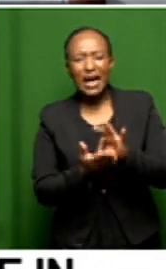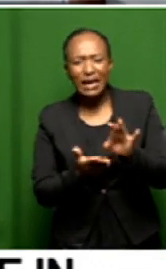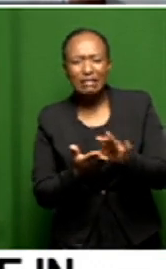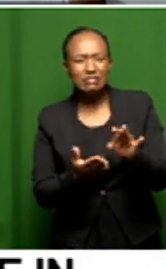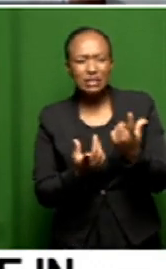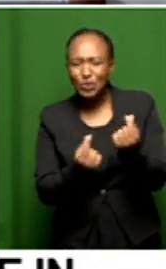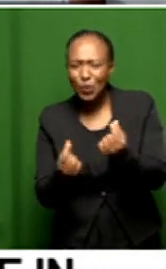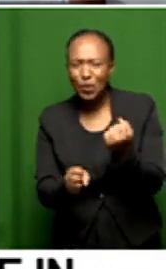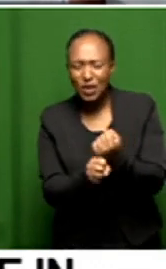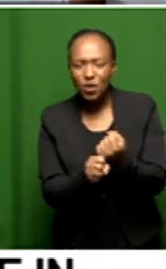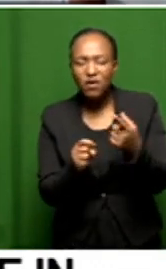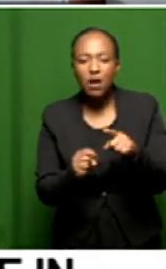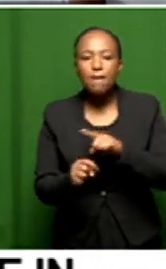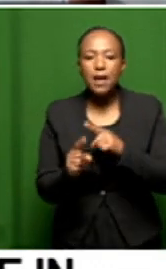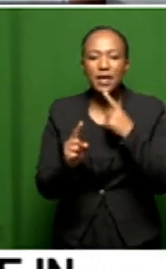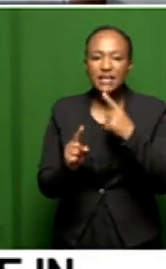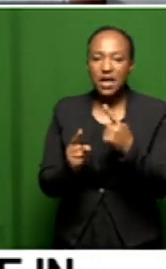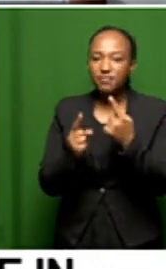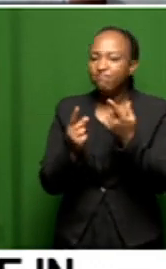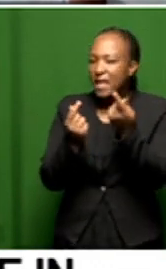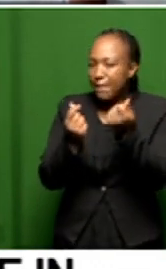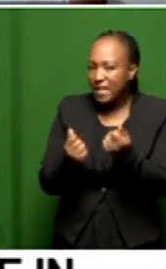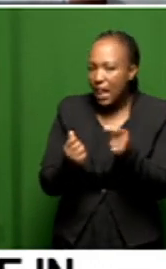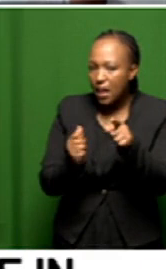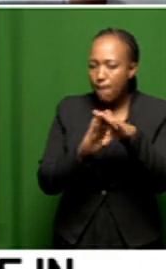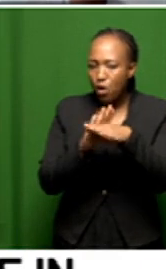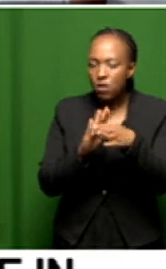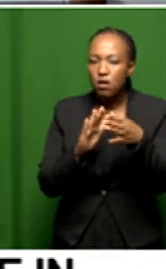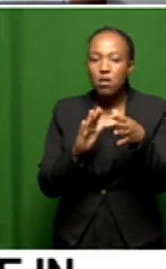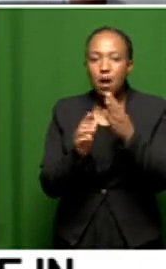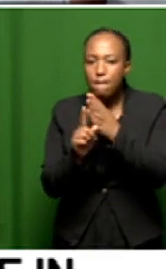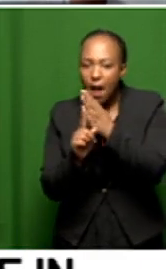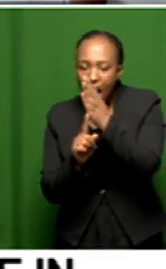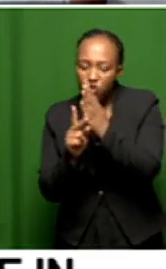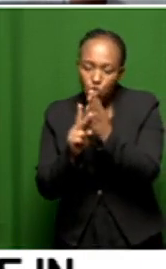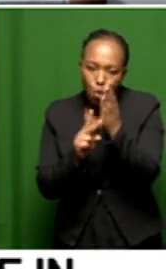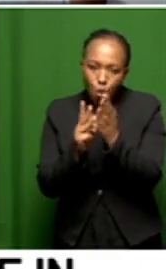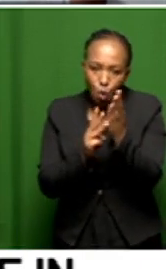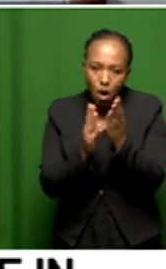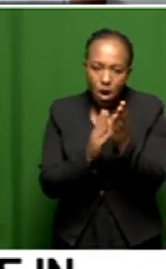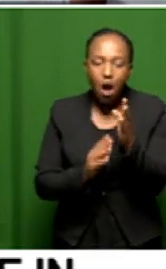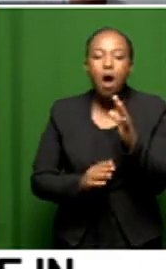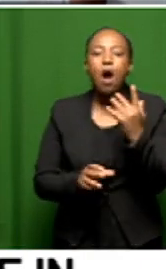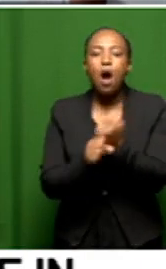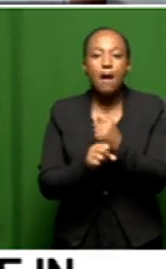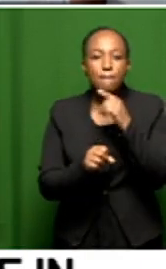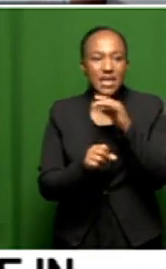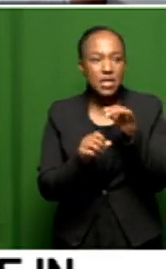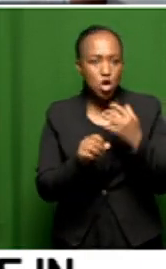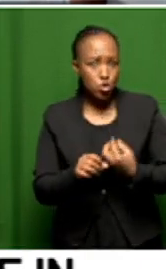speaking to are also speaking about capital-intensive programs that speaks also, as I said, to pathways. It shows the understanding of interests of youth that they're not the